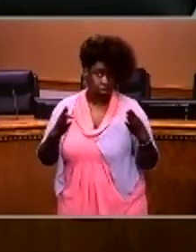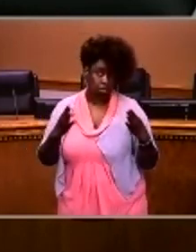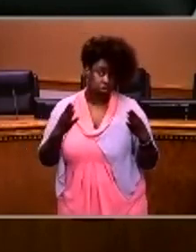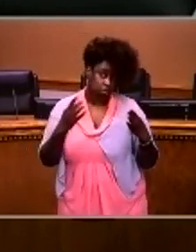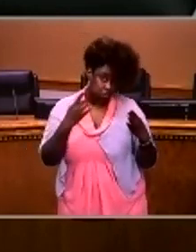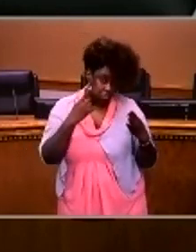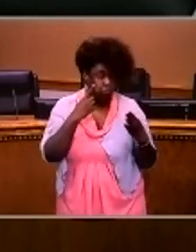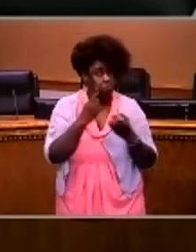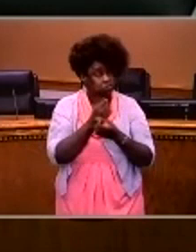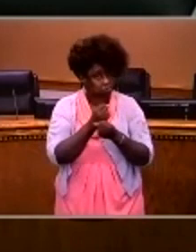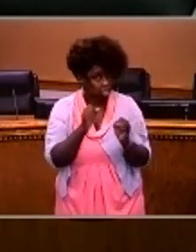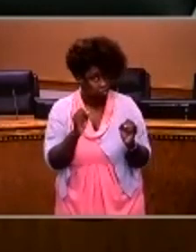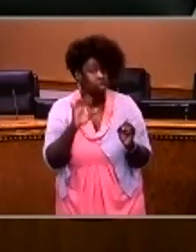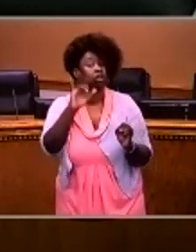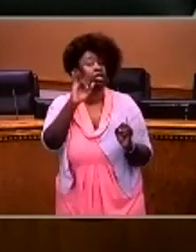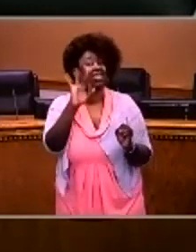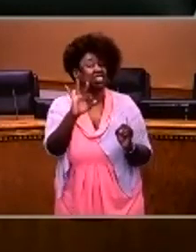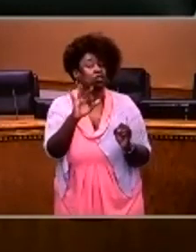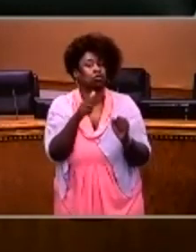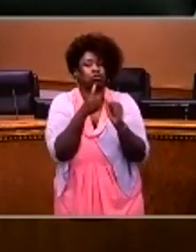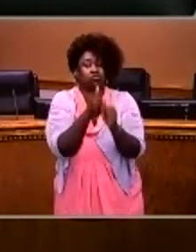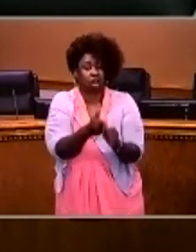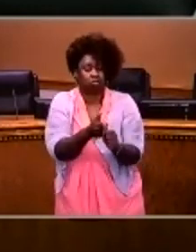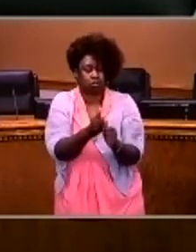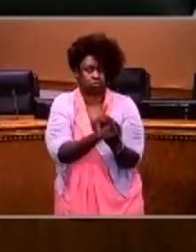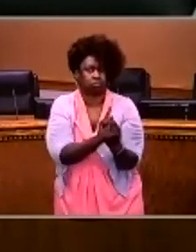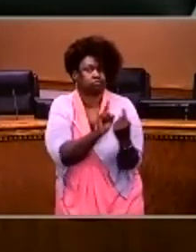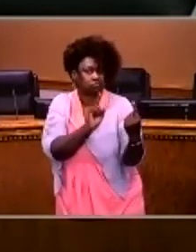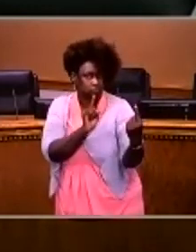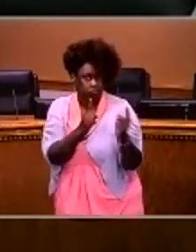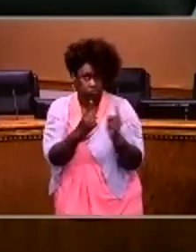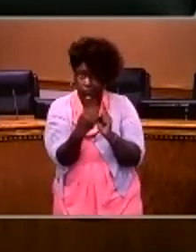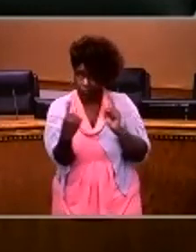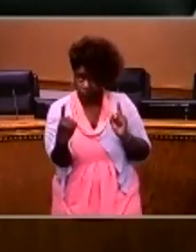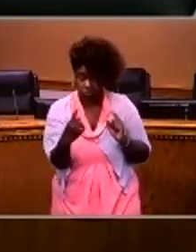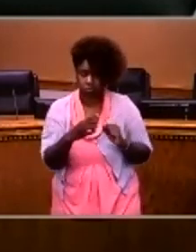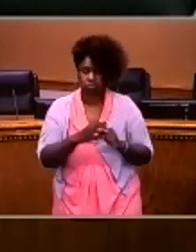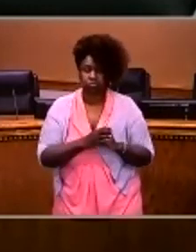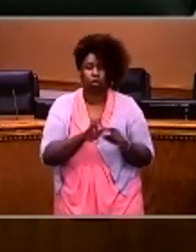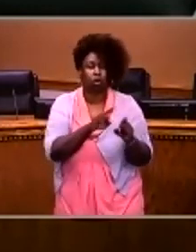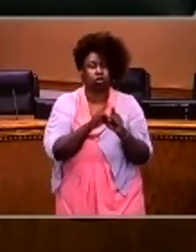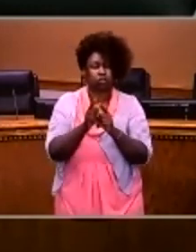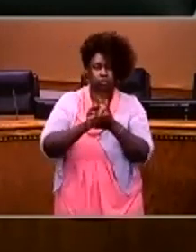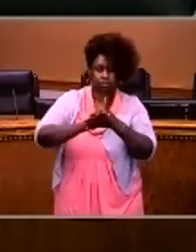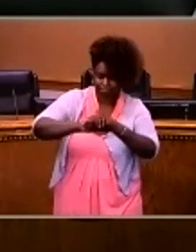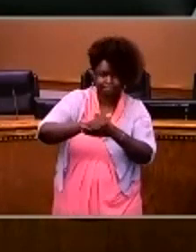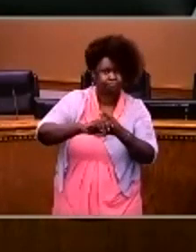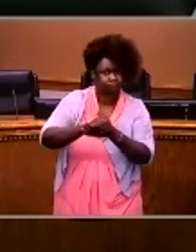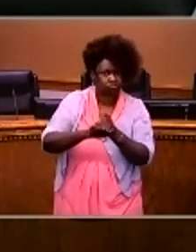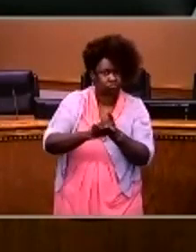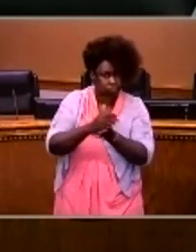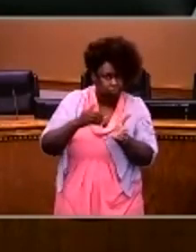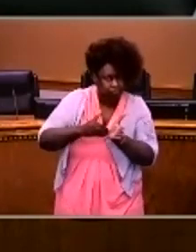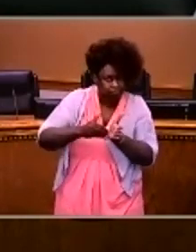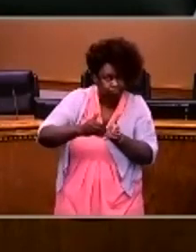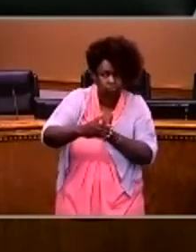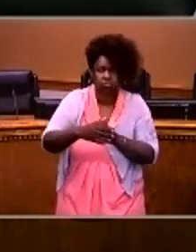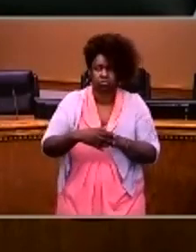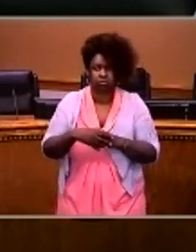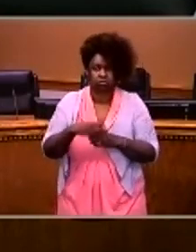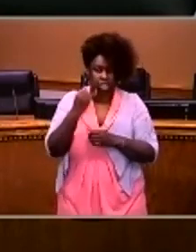If we follow our social distancing guidance, follow our hygiene guidance, if we mask when